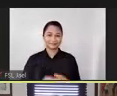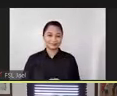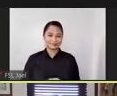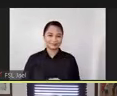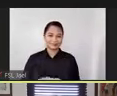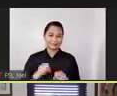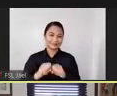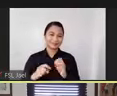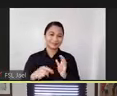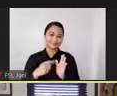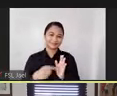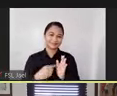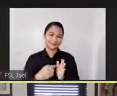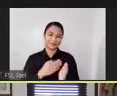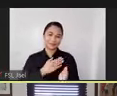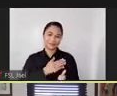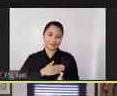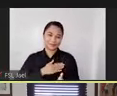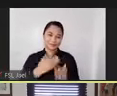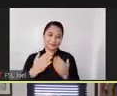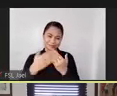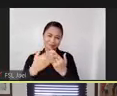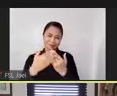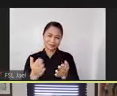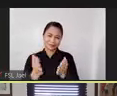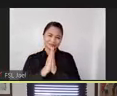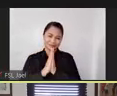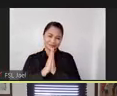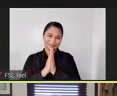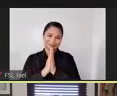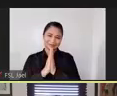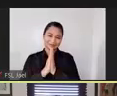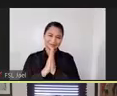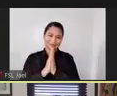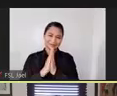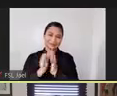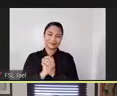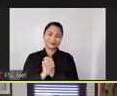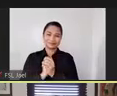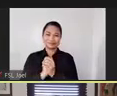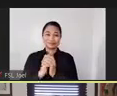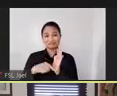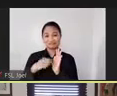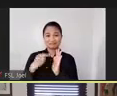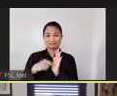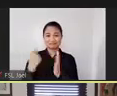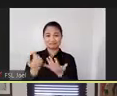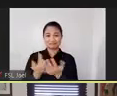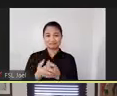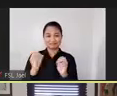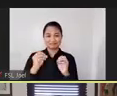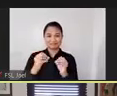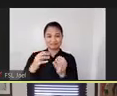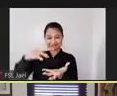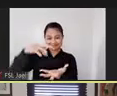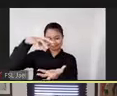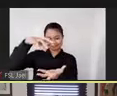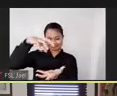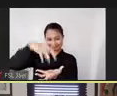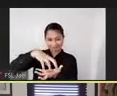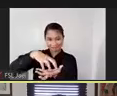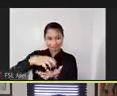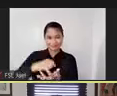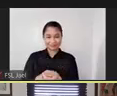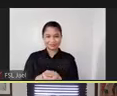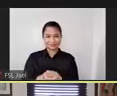in that it would spoil or be destroyed, or cooking too much, or